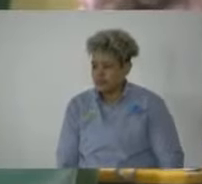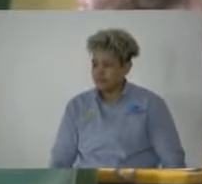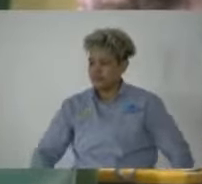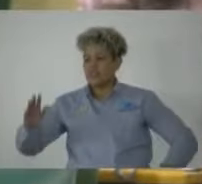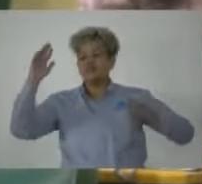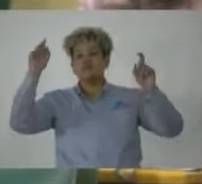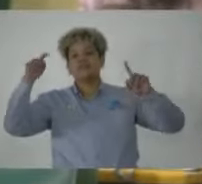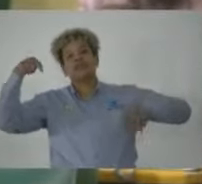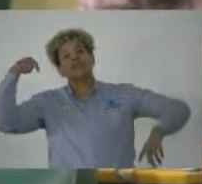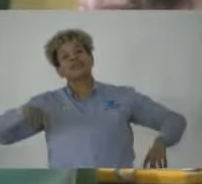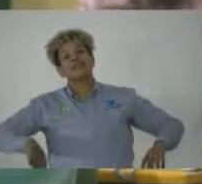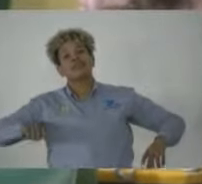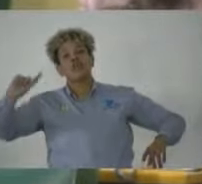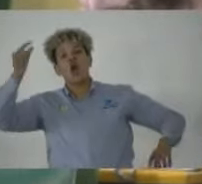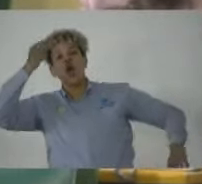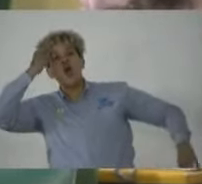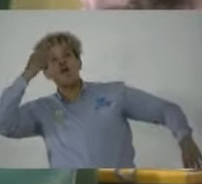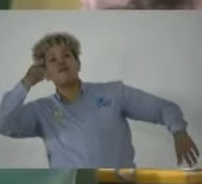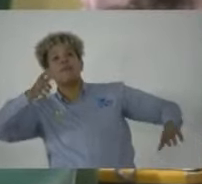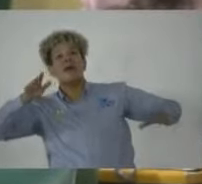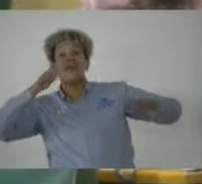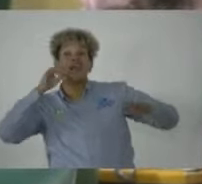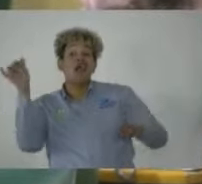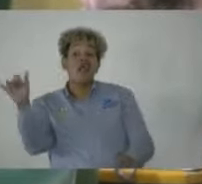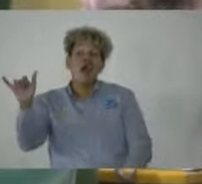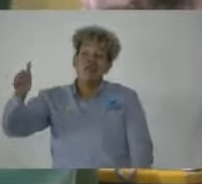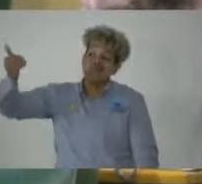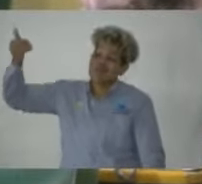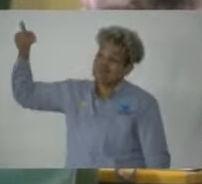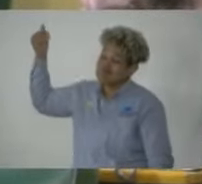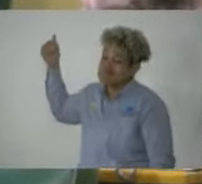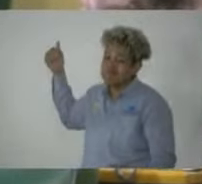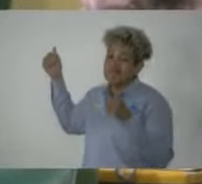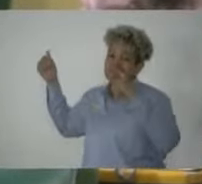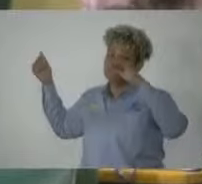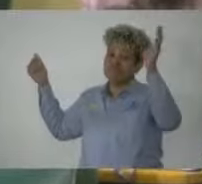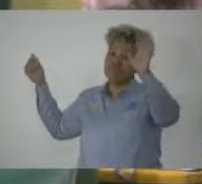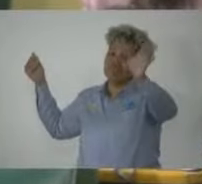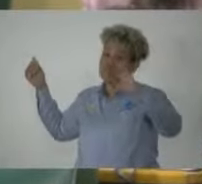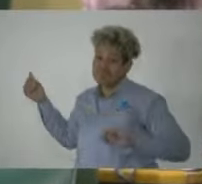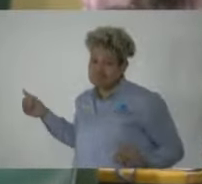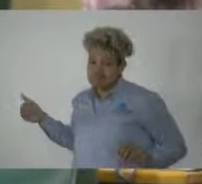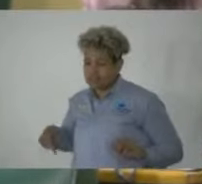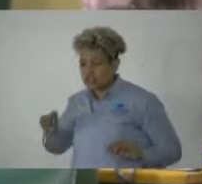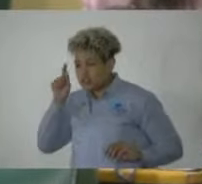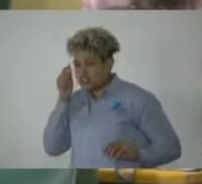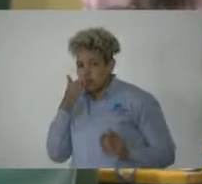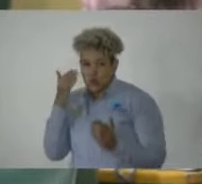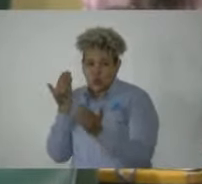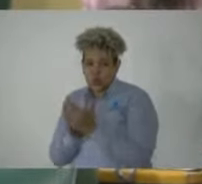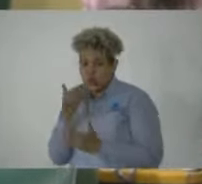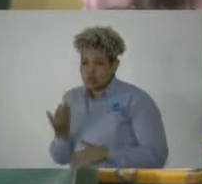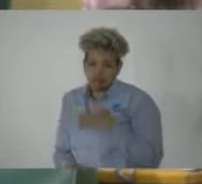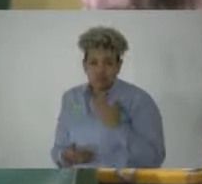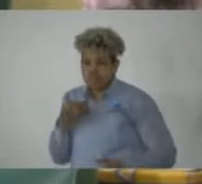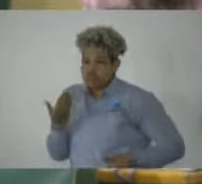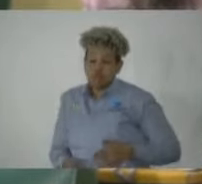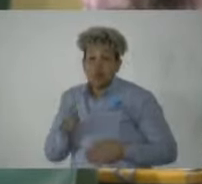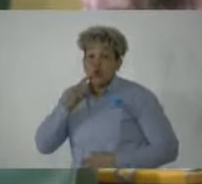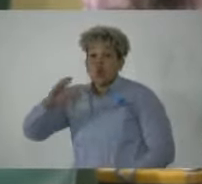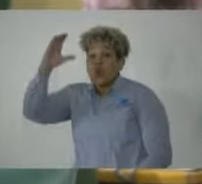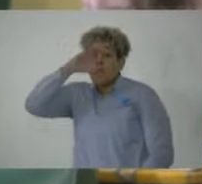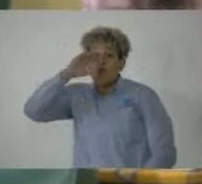Mr. Speaker, this is a government unlike others from the other side that we've had before that